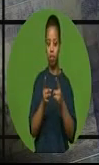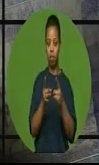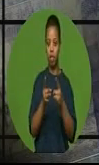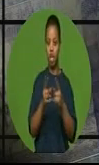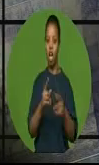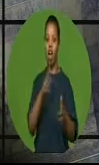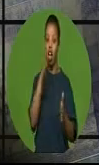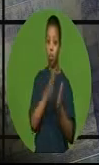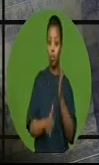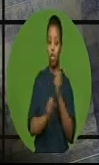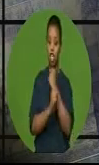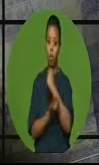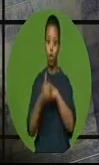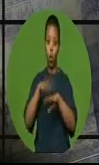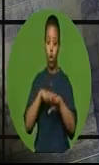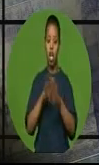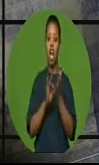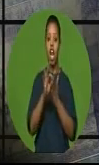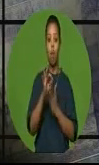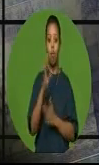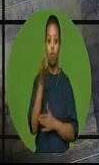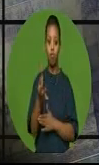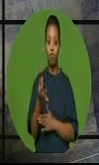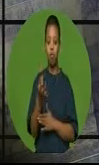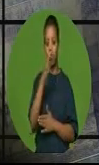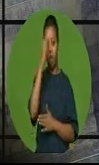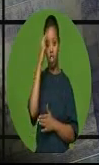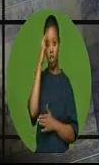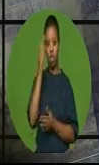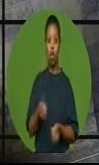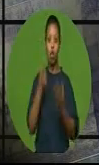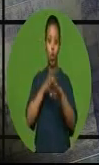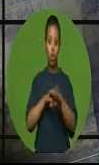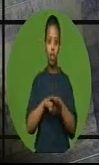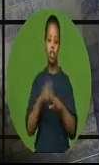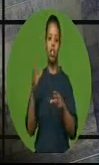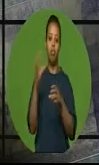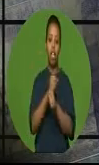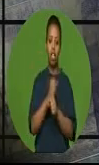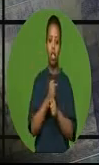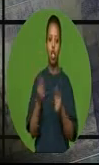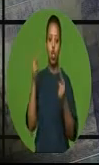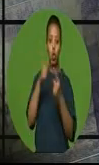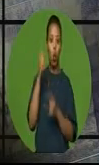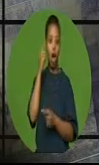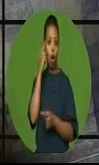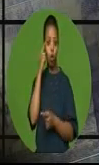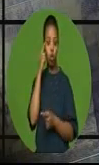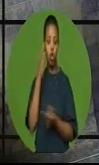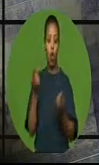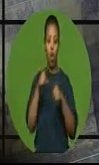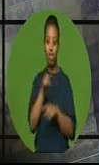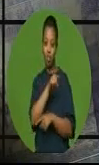adopted depends on a number of factors, which are usually taken into account when the